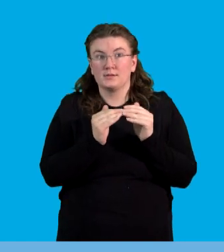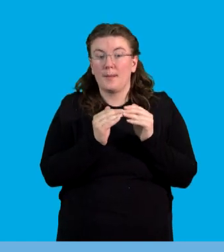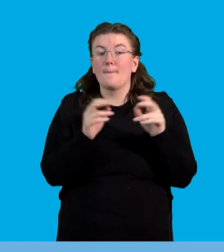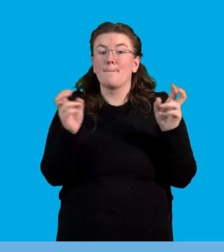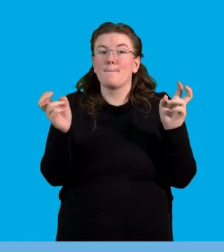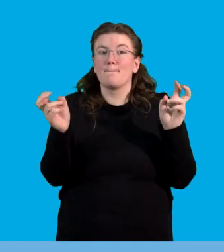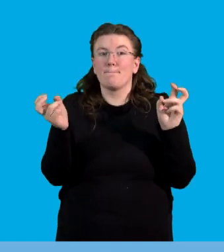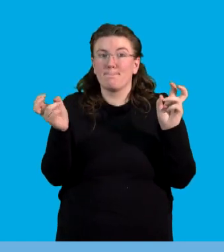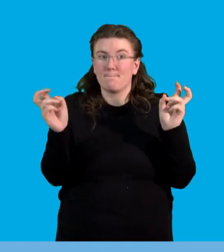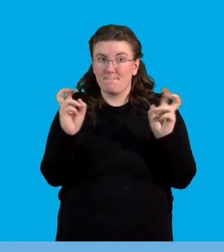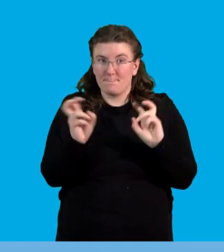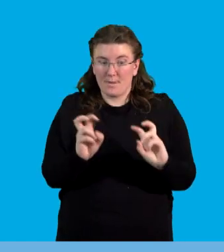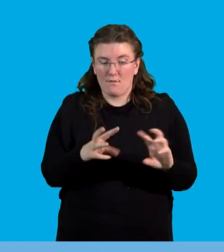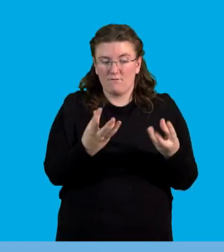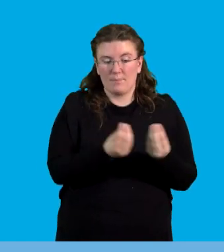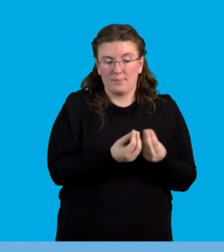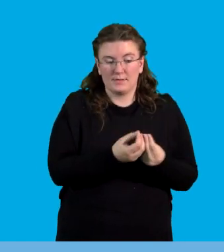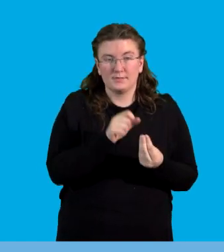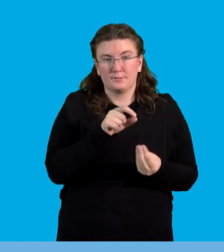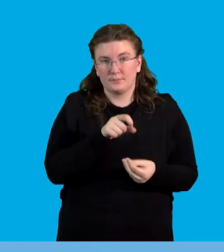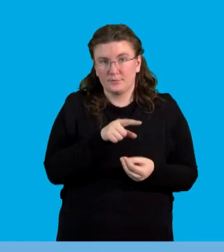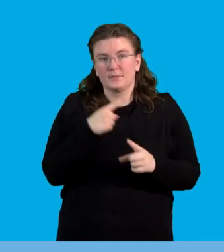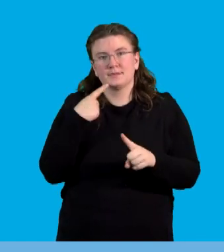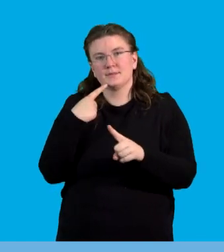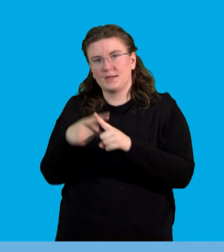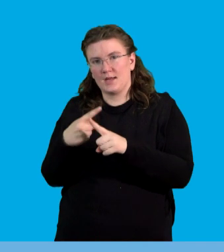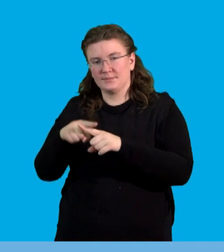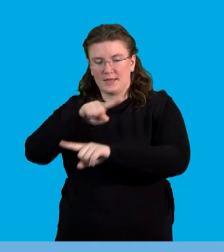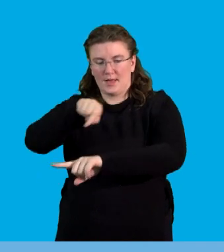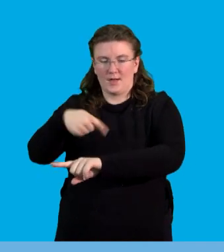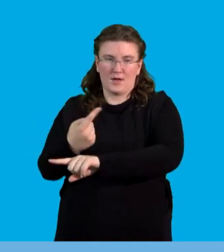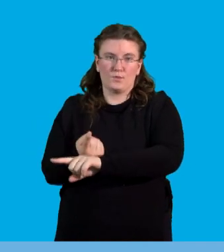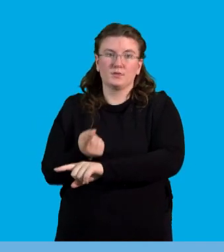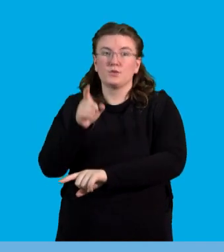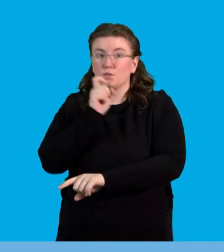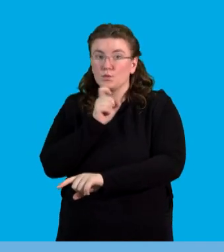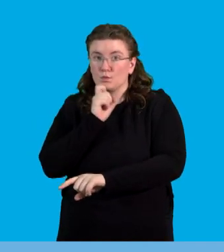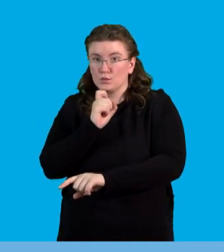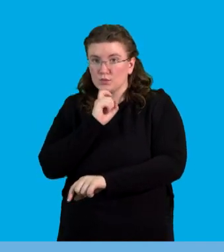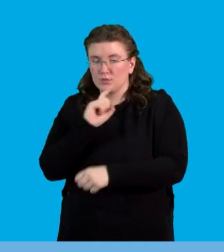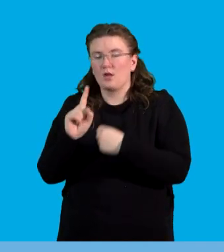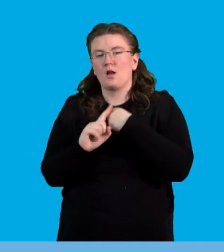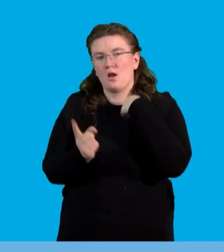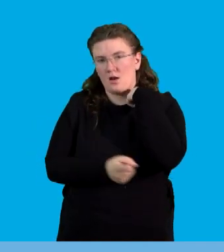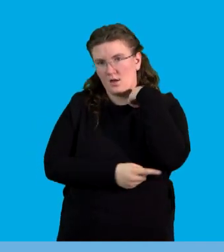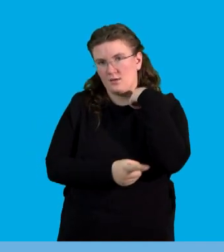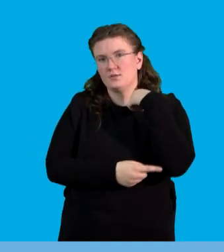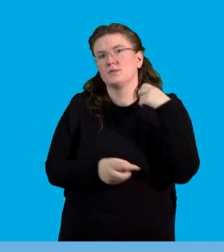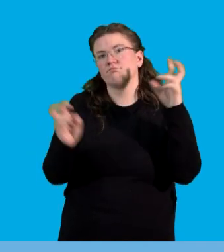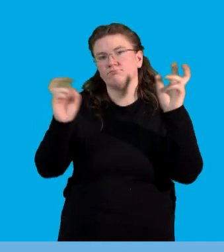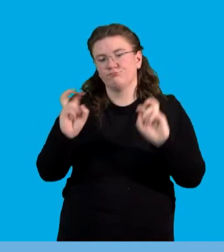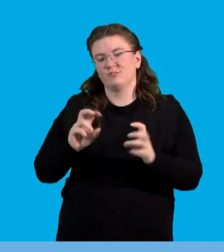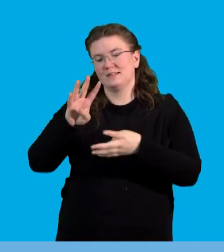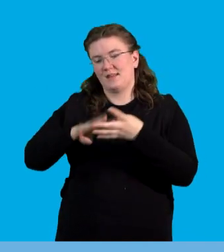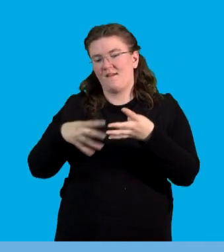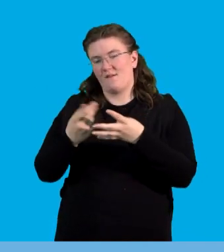appliance multiplied by the number of hours in which that appliance was used, and then lastly multiplied by the electricity